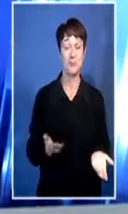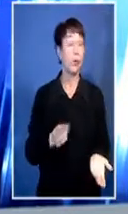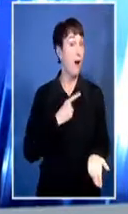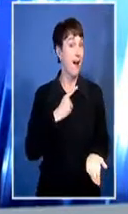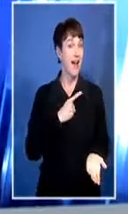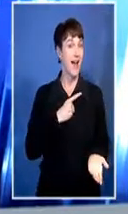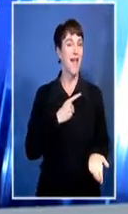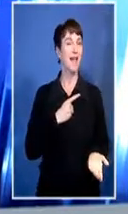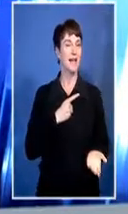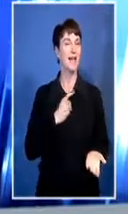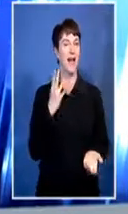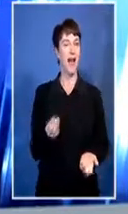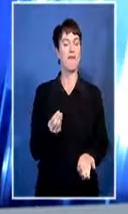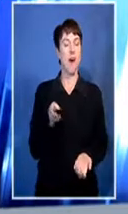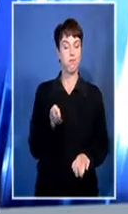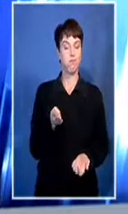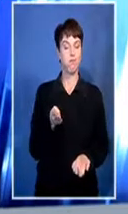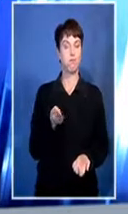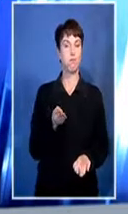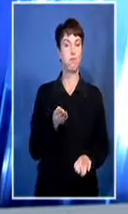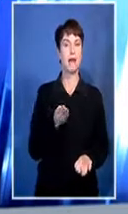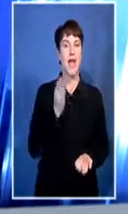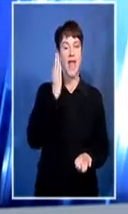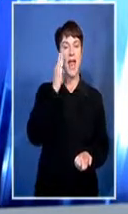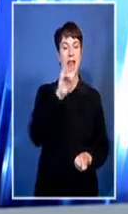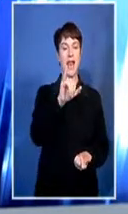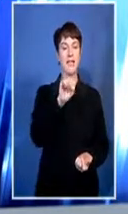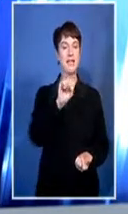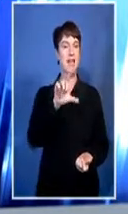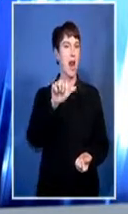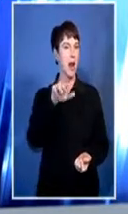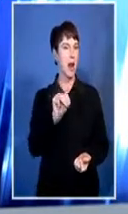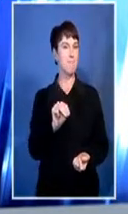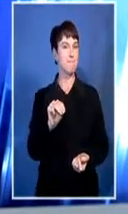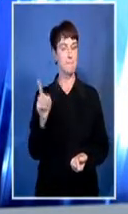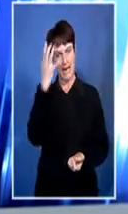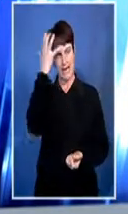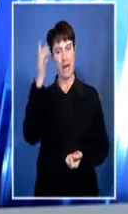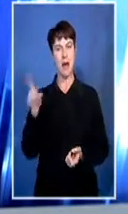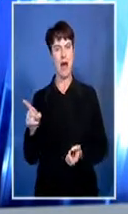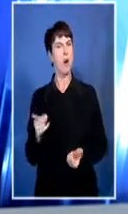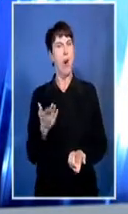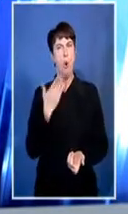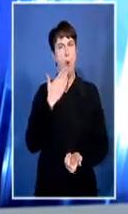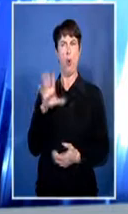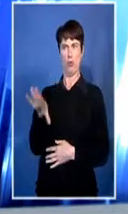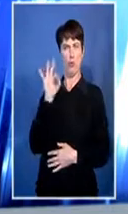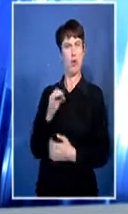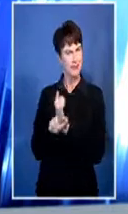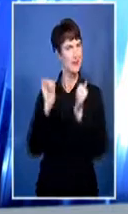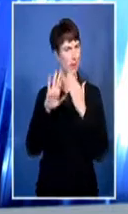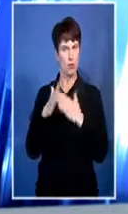perhaps unresolved tensions regarding Islamist regimes, even democratically elected ones. And this is something